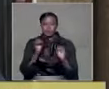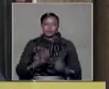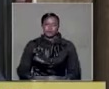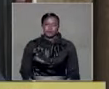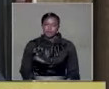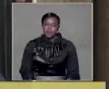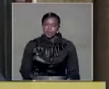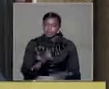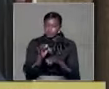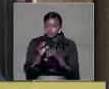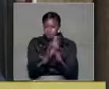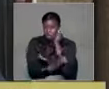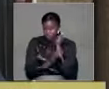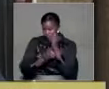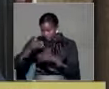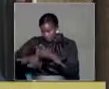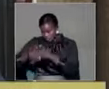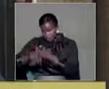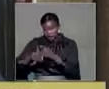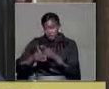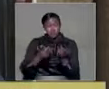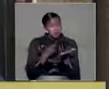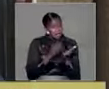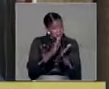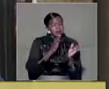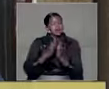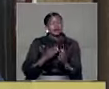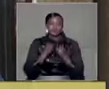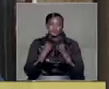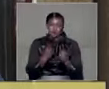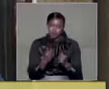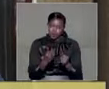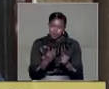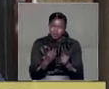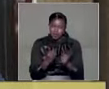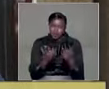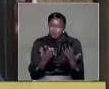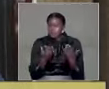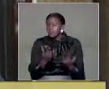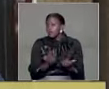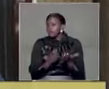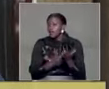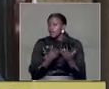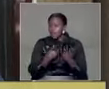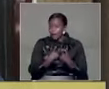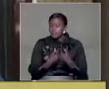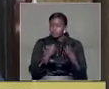countries, Uganda's preparedness is strong. Not only it has strong preparedness